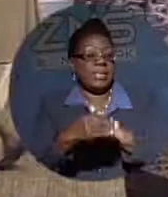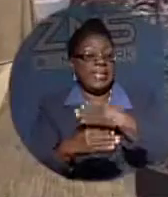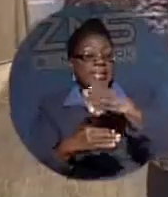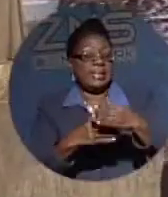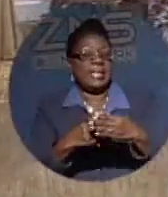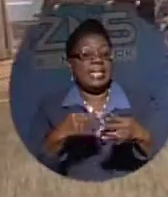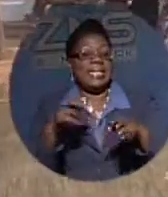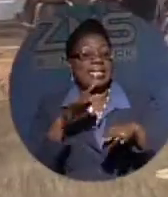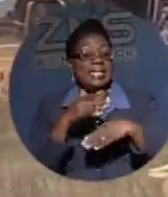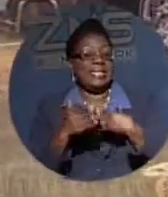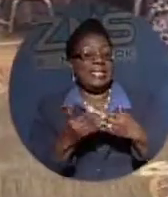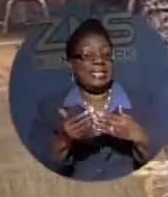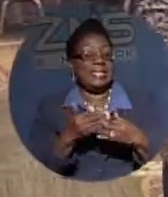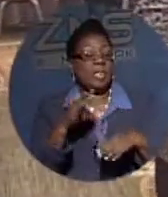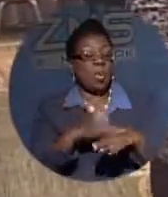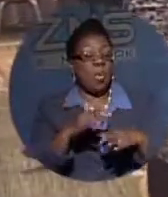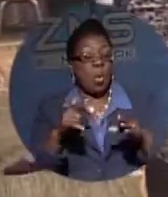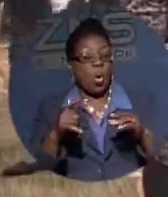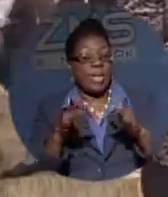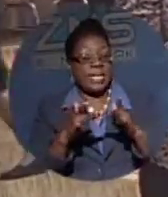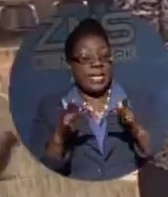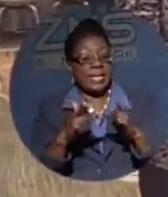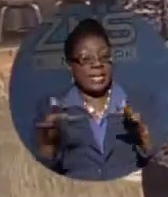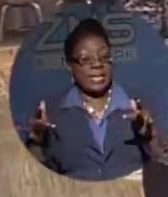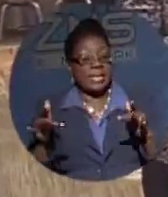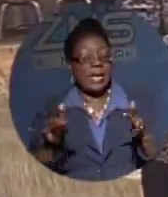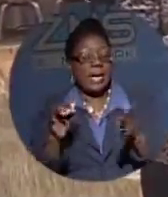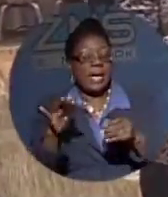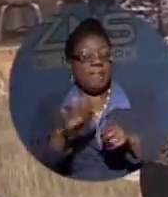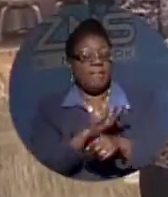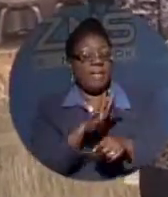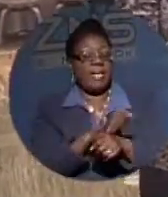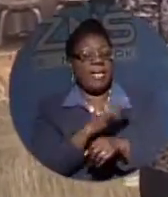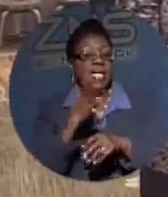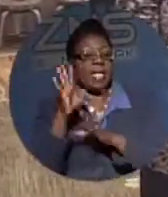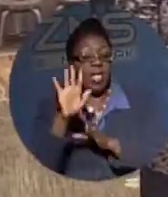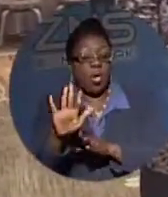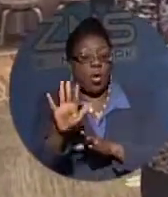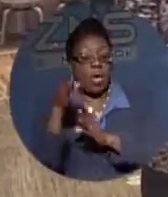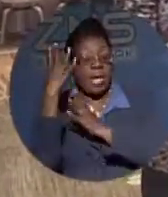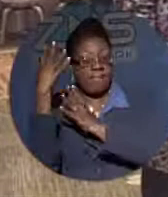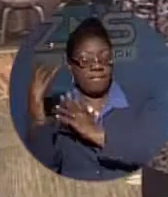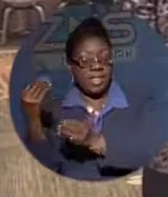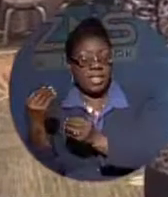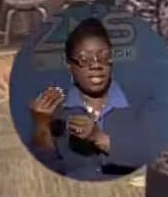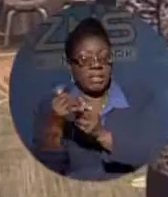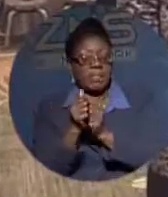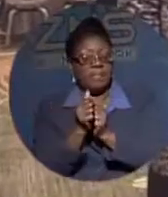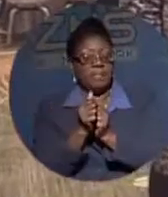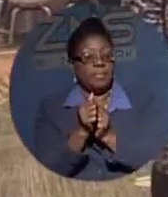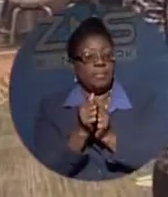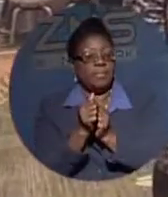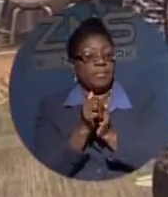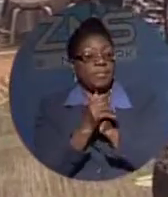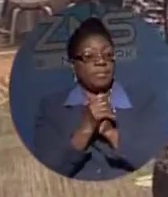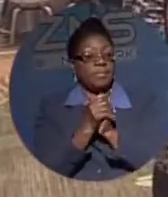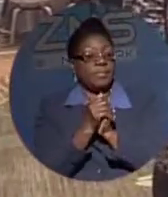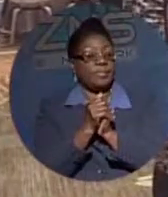can go online, fill in the required information. You can also go in, if you're not so computer savvy, to the ministries.